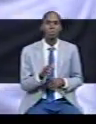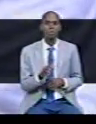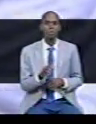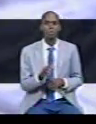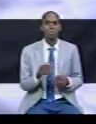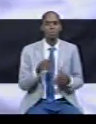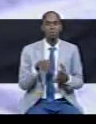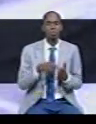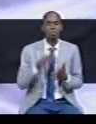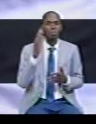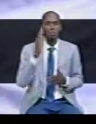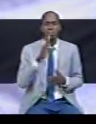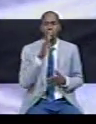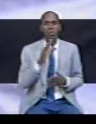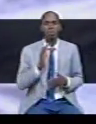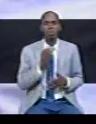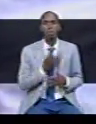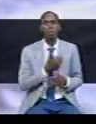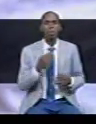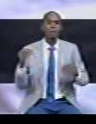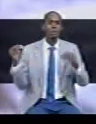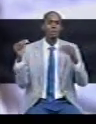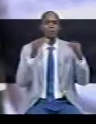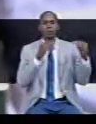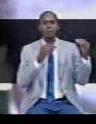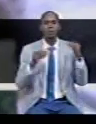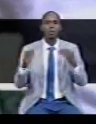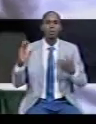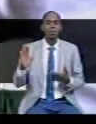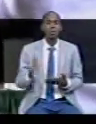compromise, they shall be about to